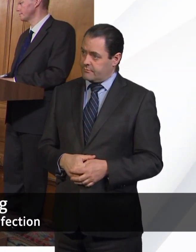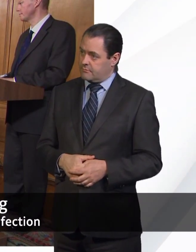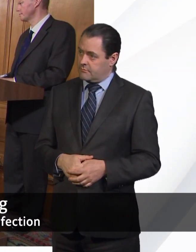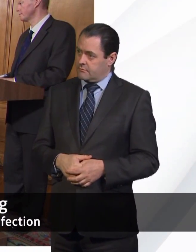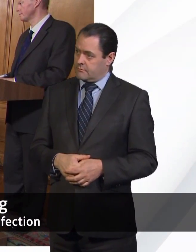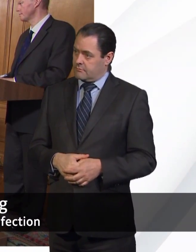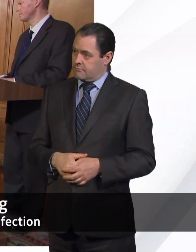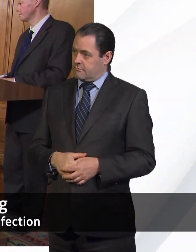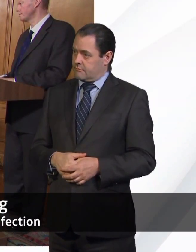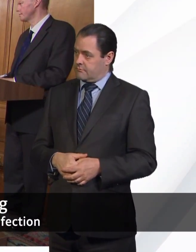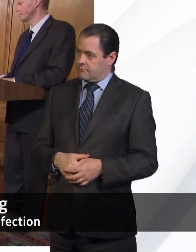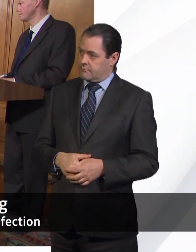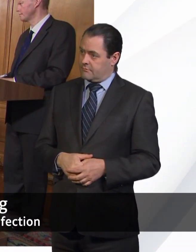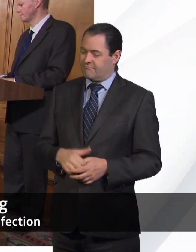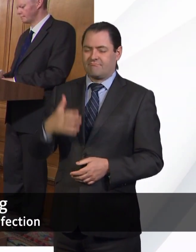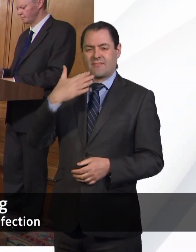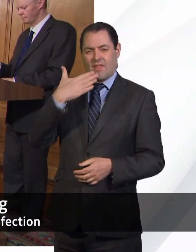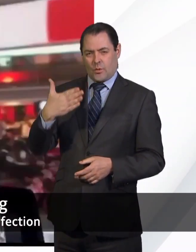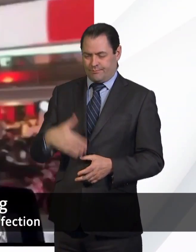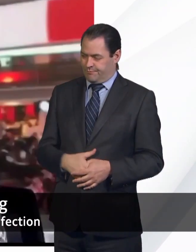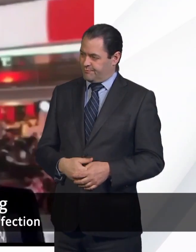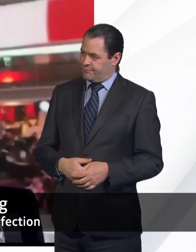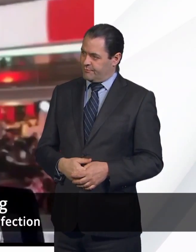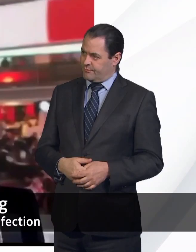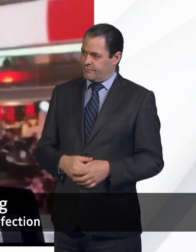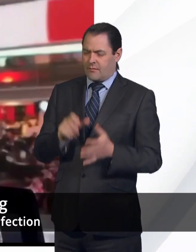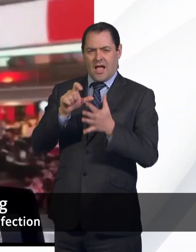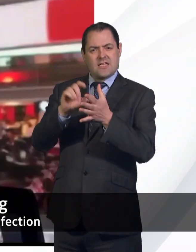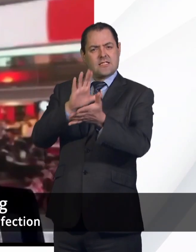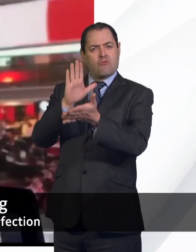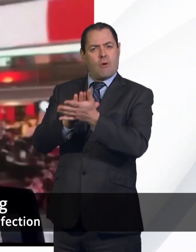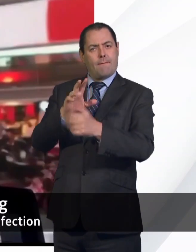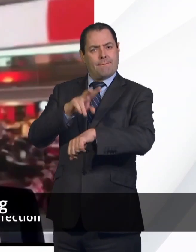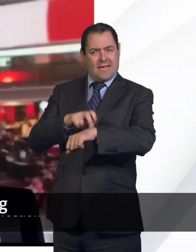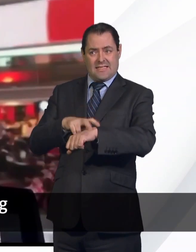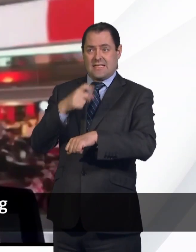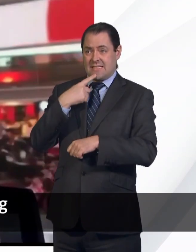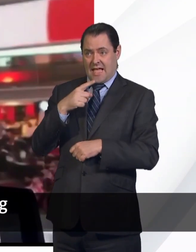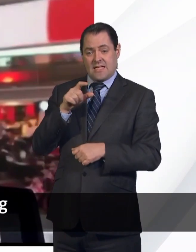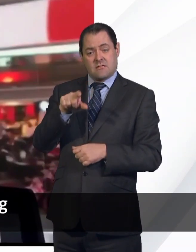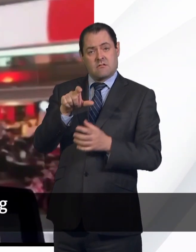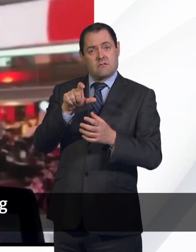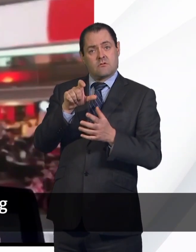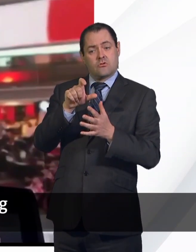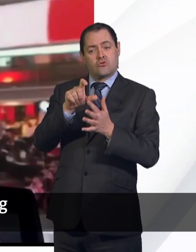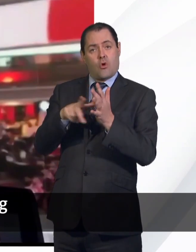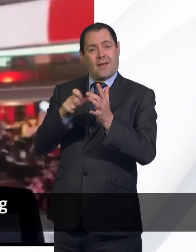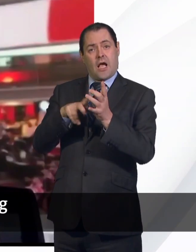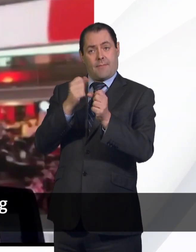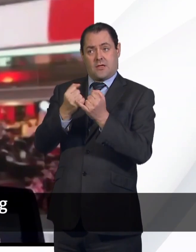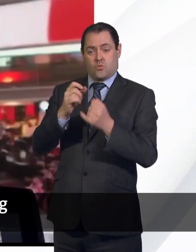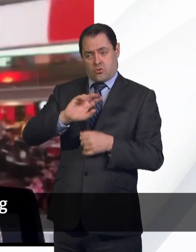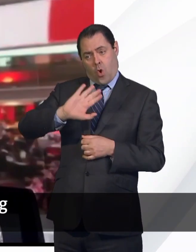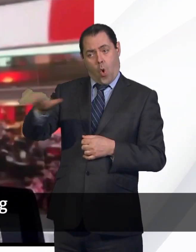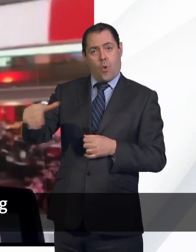Laura. Thank you, Prime Minister. Durham police have said this afternoon they would have sent Dominic Cummings home if they'd found him in